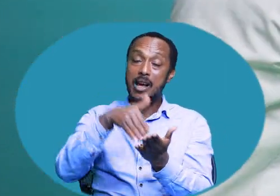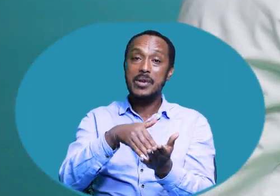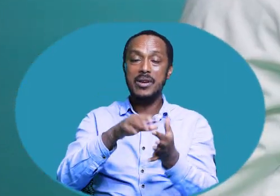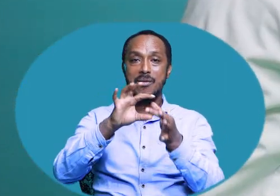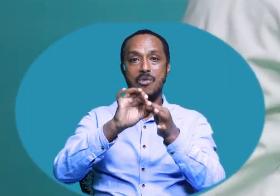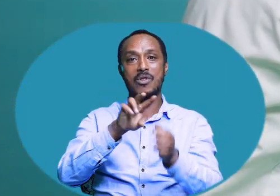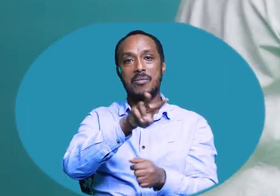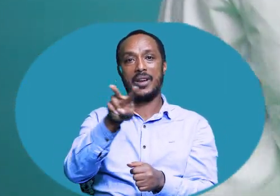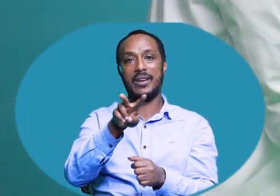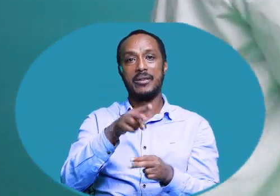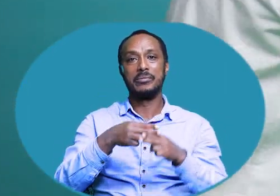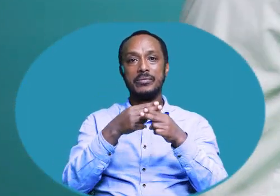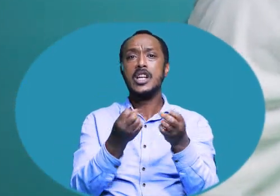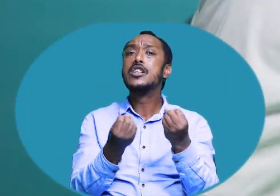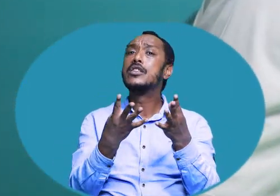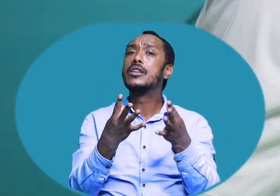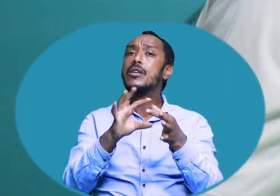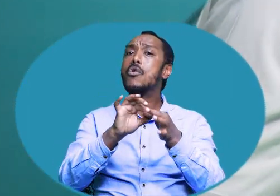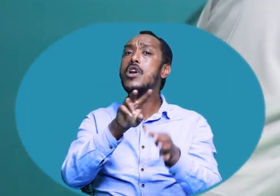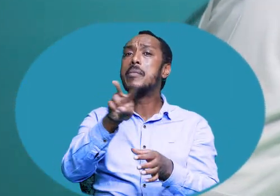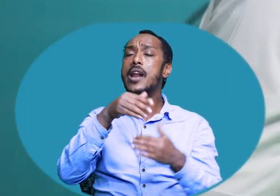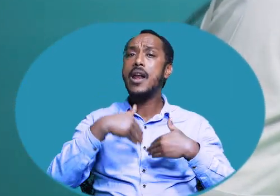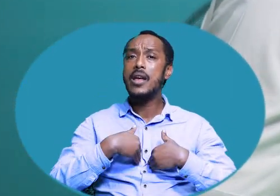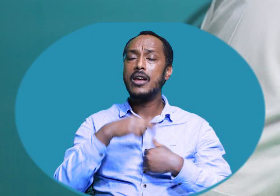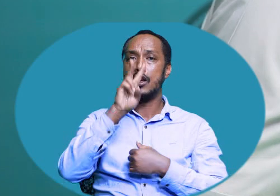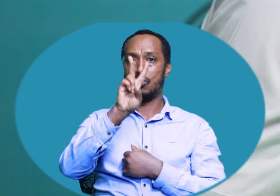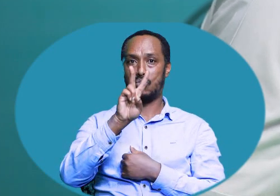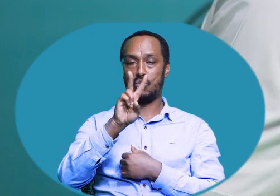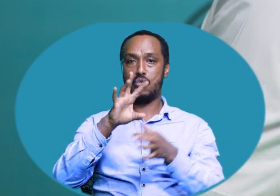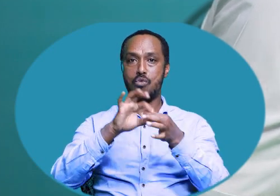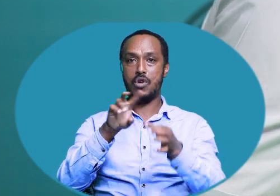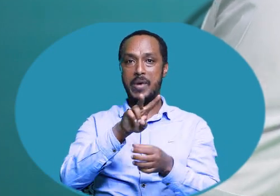Excellent. This is a bond pair.